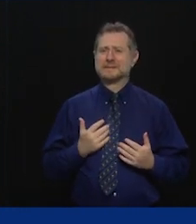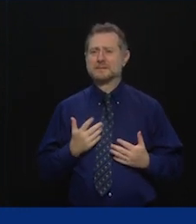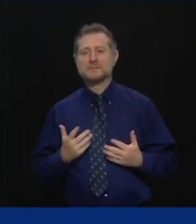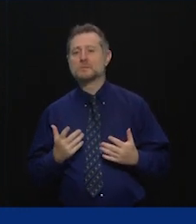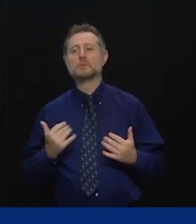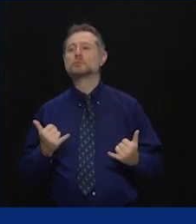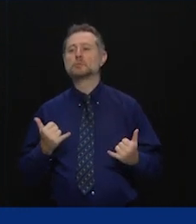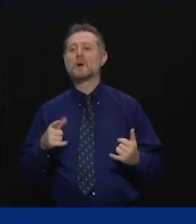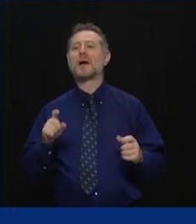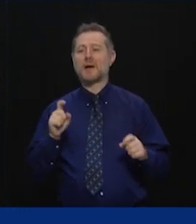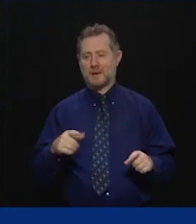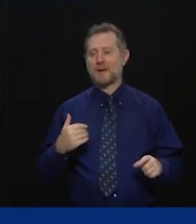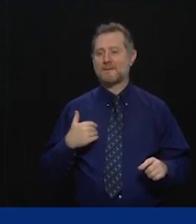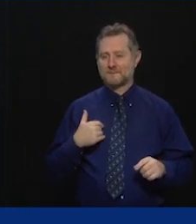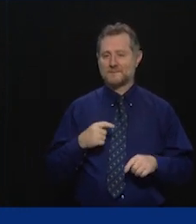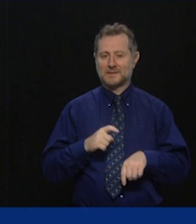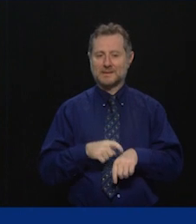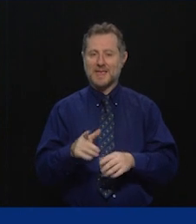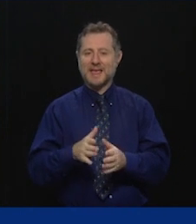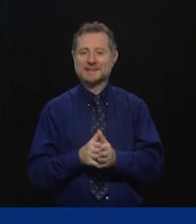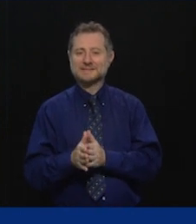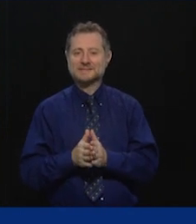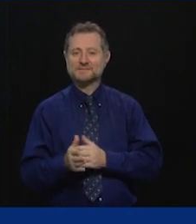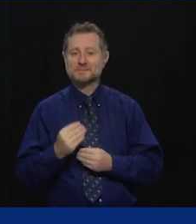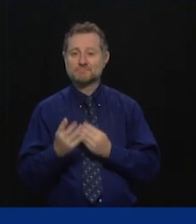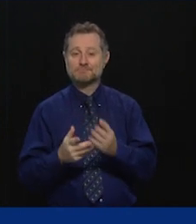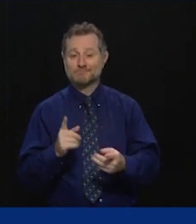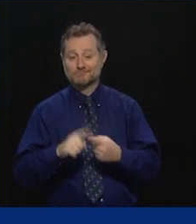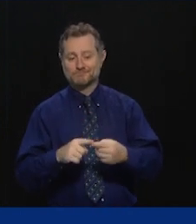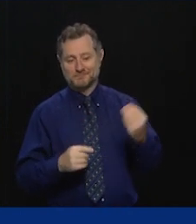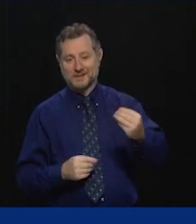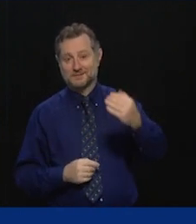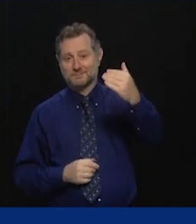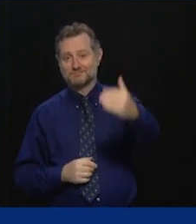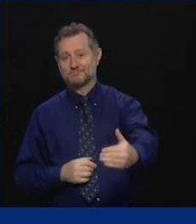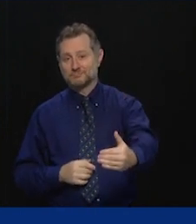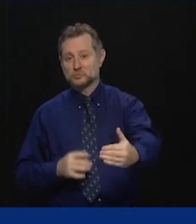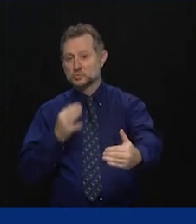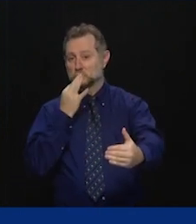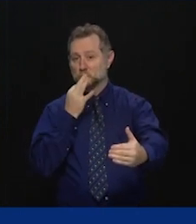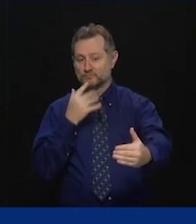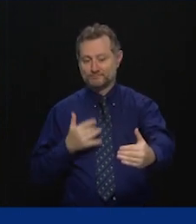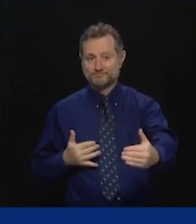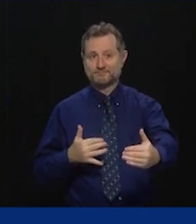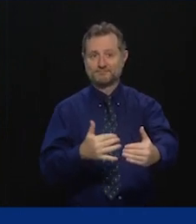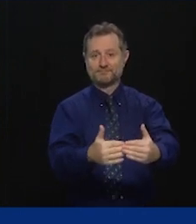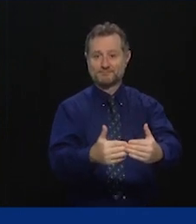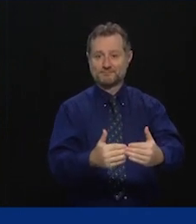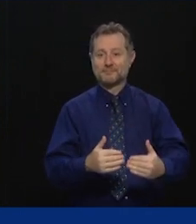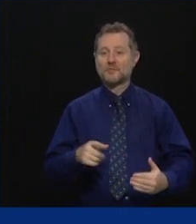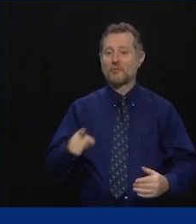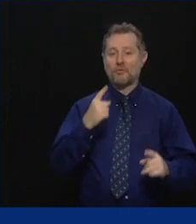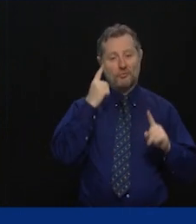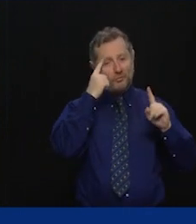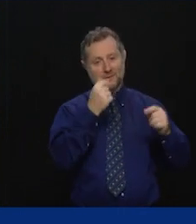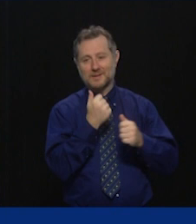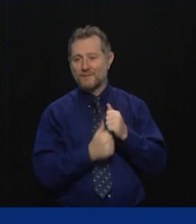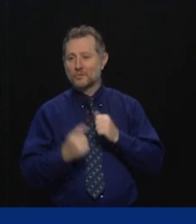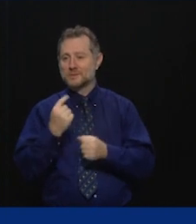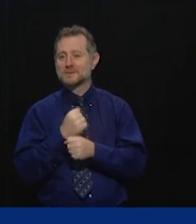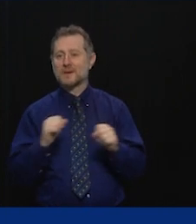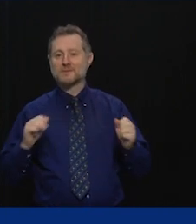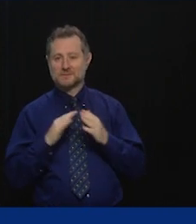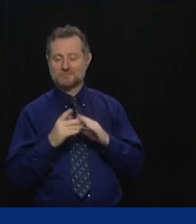have a major incentive because Monday's going to come, and we want to have everybody safely with at least one dose. So